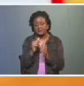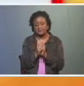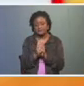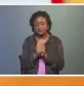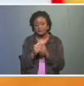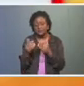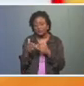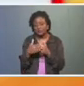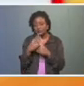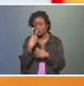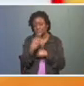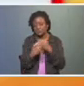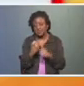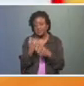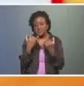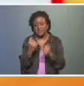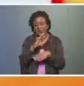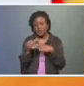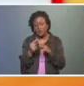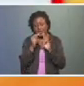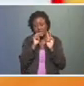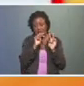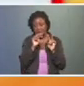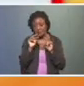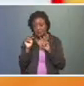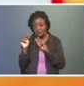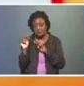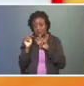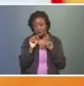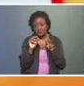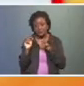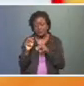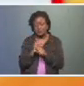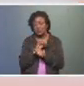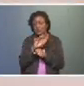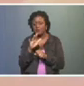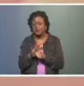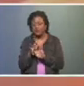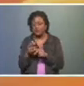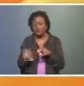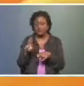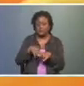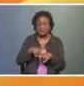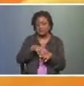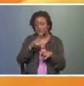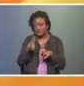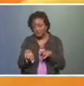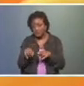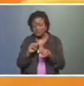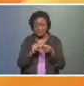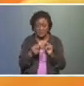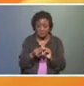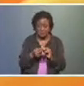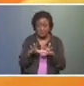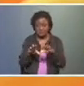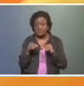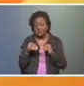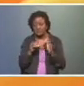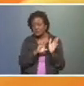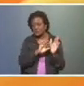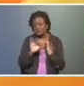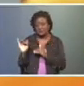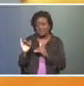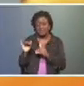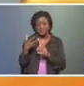Well, for nearly 2 years now, all eyes have been on the COVID-19 pandemic, the rise and fall in cases, the acceptance and rejection of